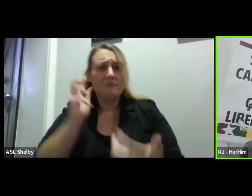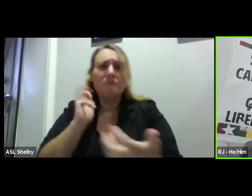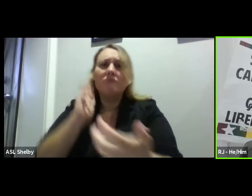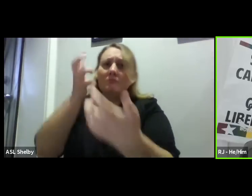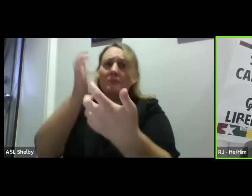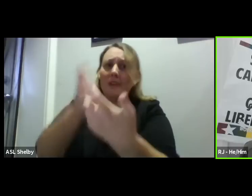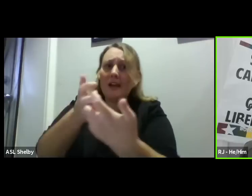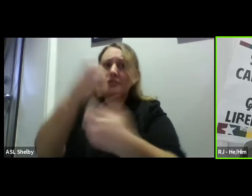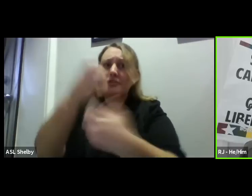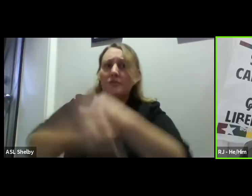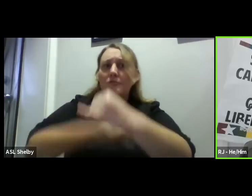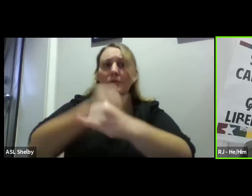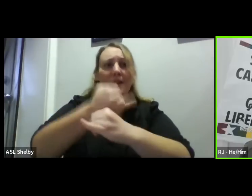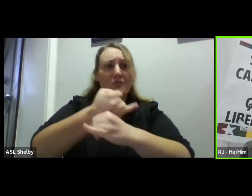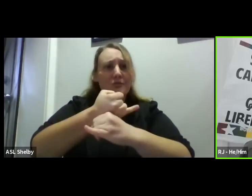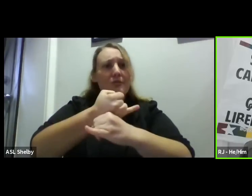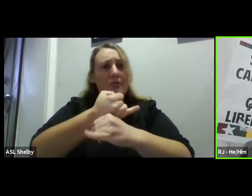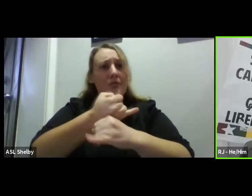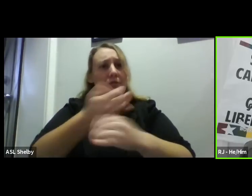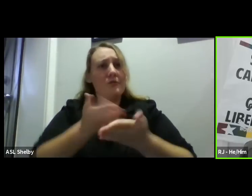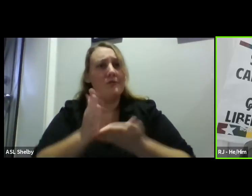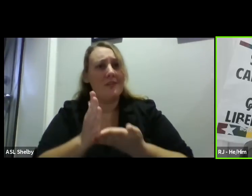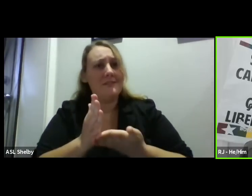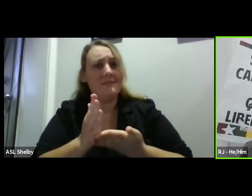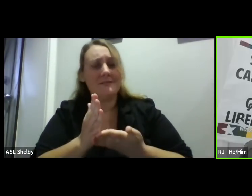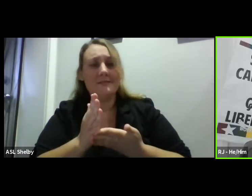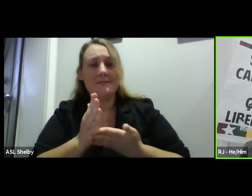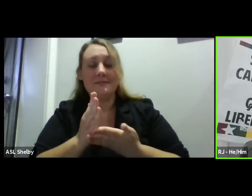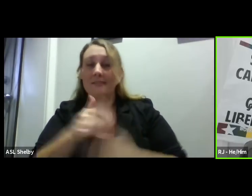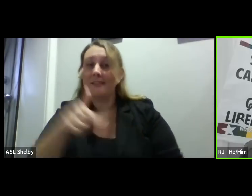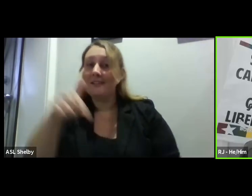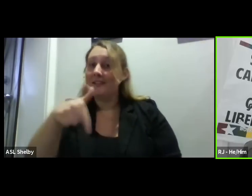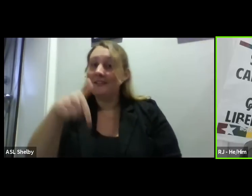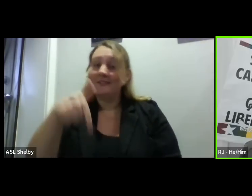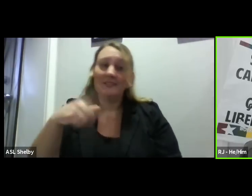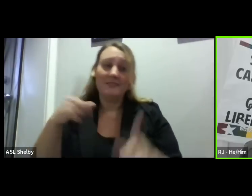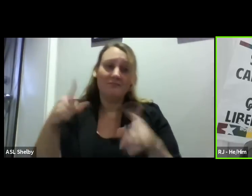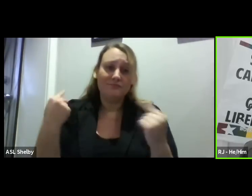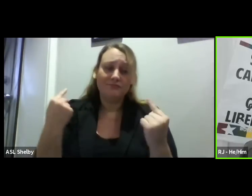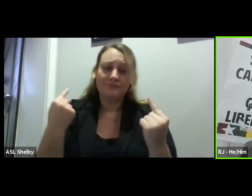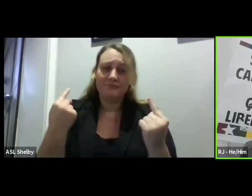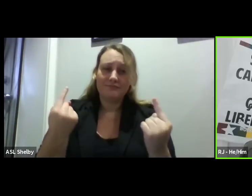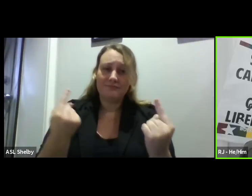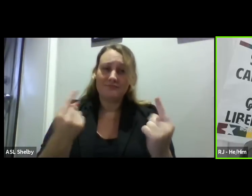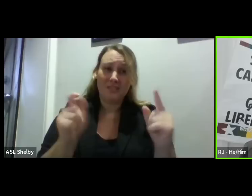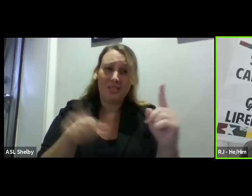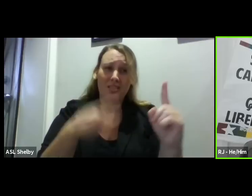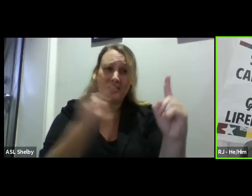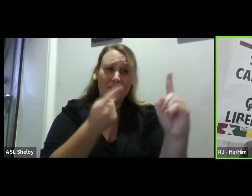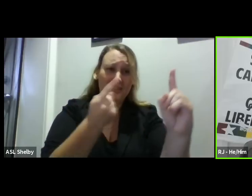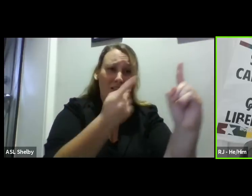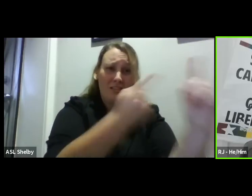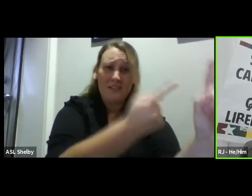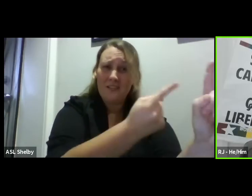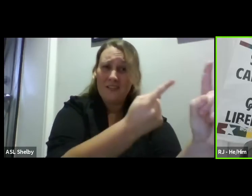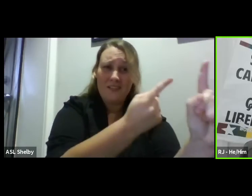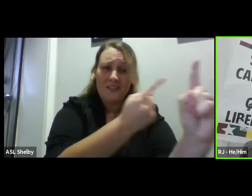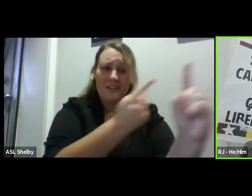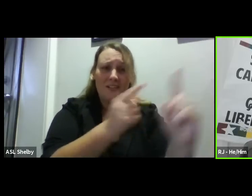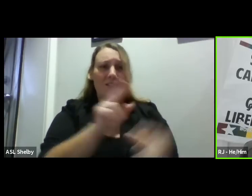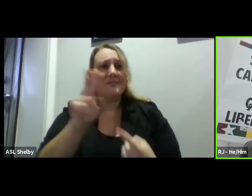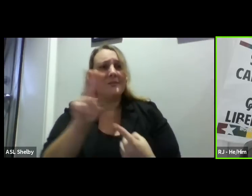and federal level. And as we know, this is a long struggle because the United States thinks it is supreme